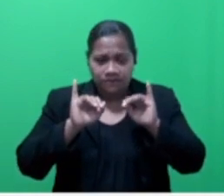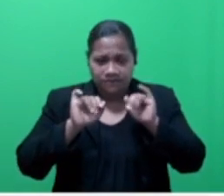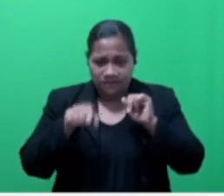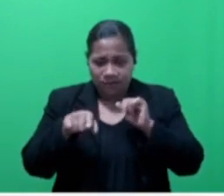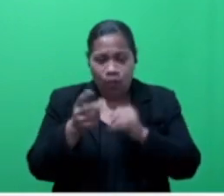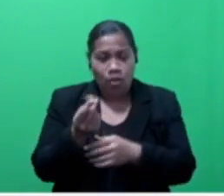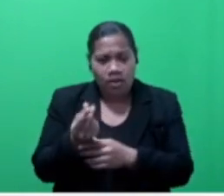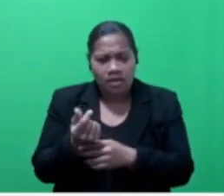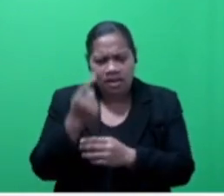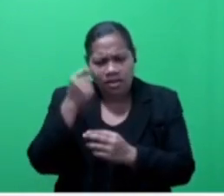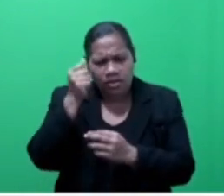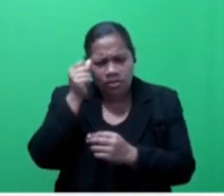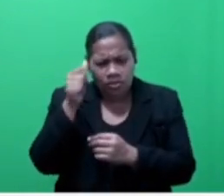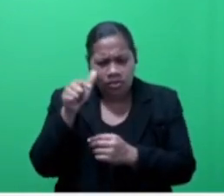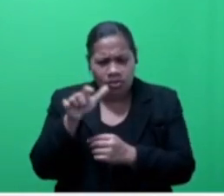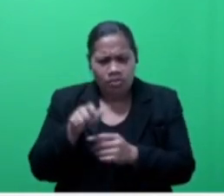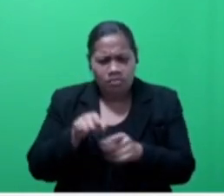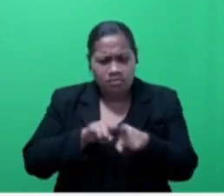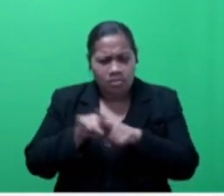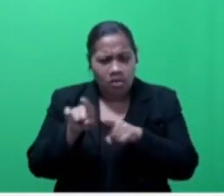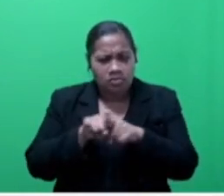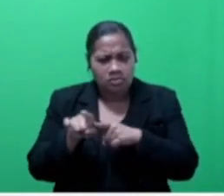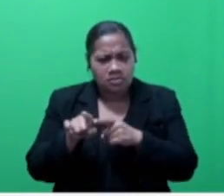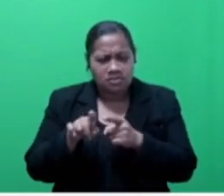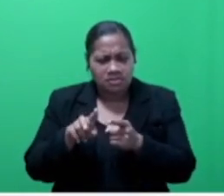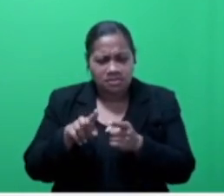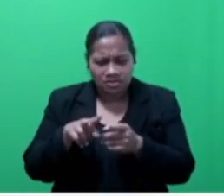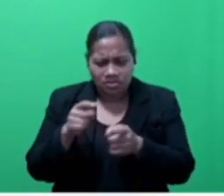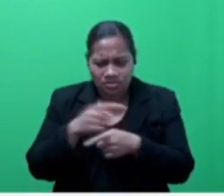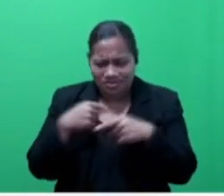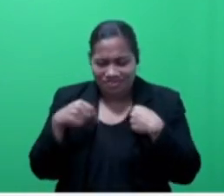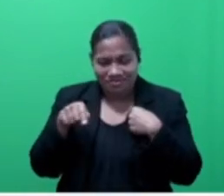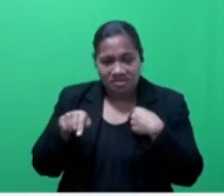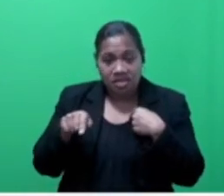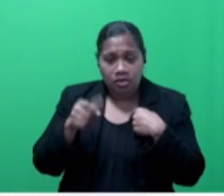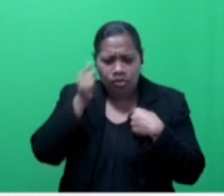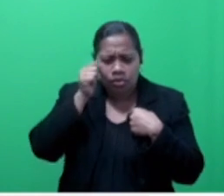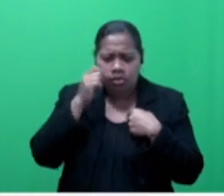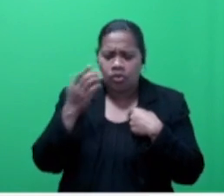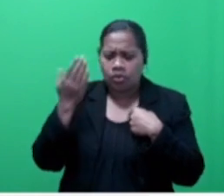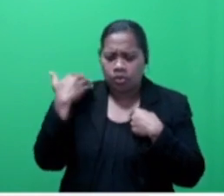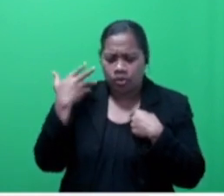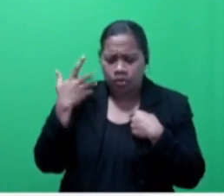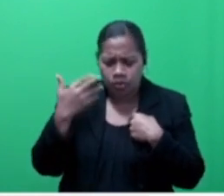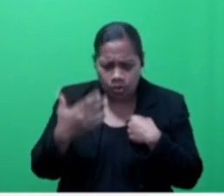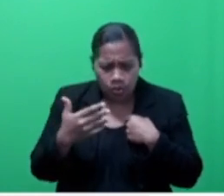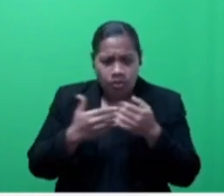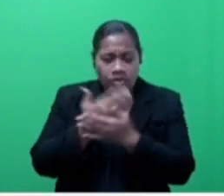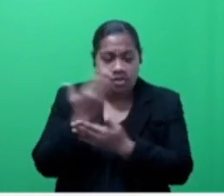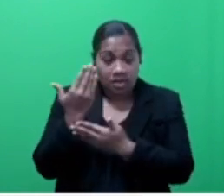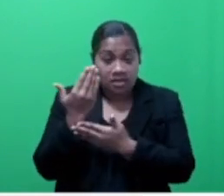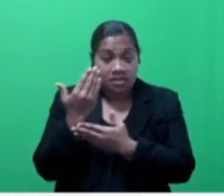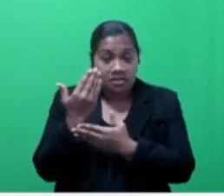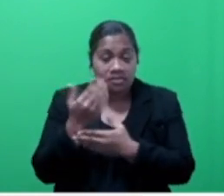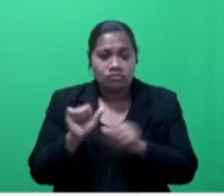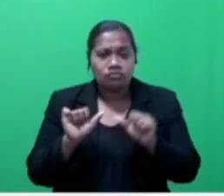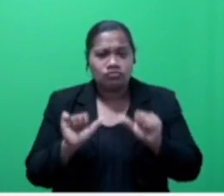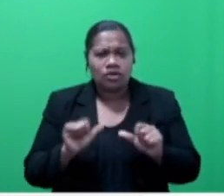most vulnerable. We know that over the last couple of days, President